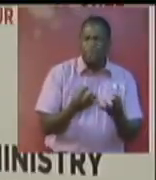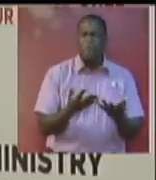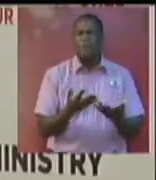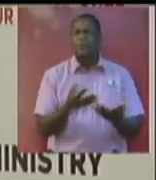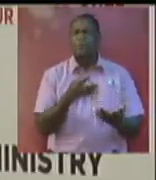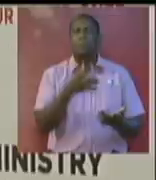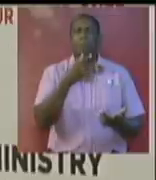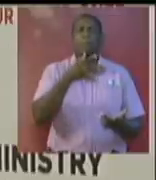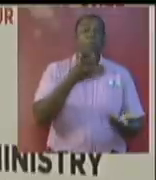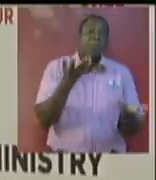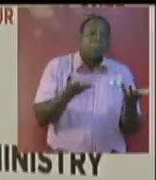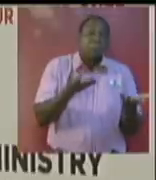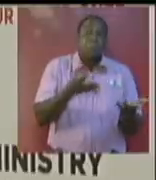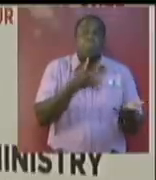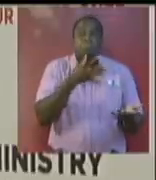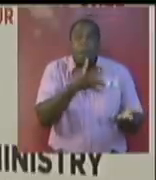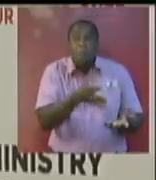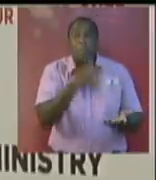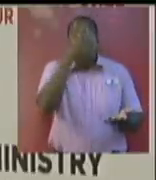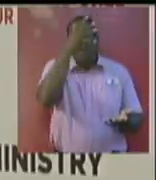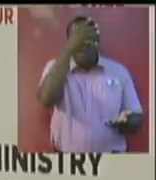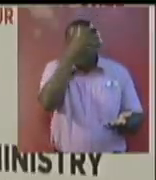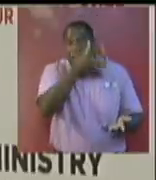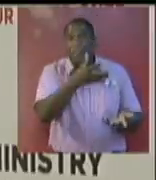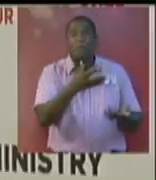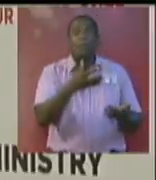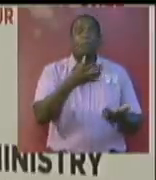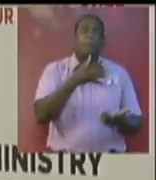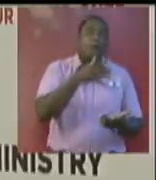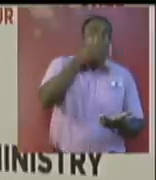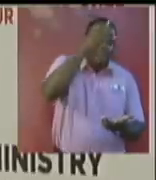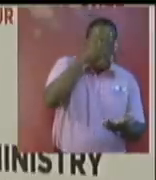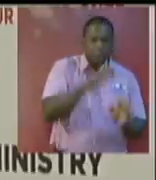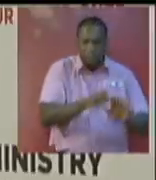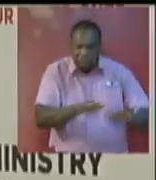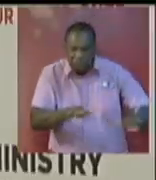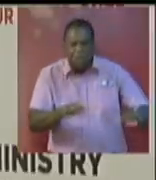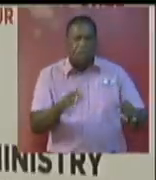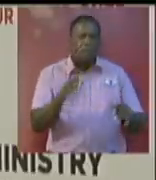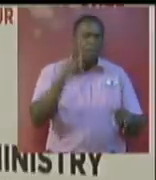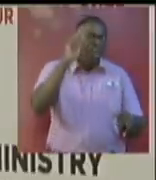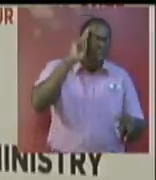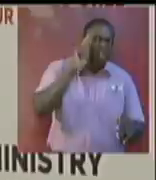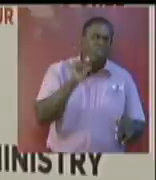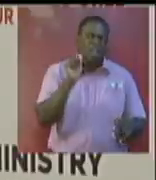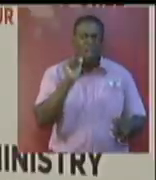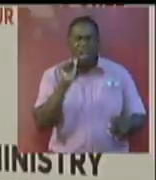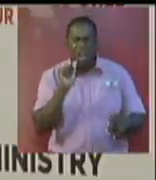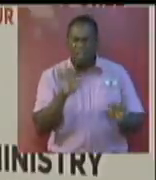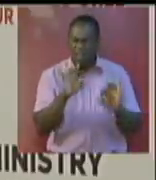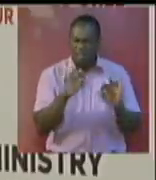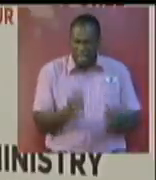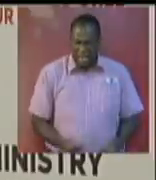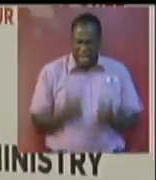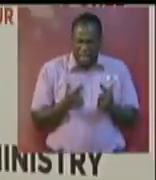home. And in very short order, gradually over a week or two,